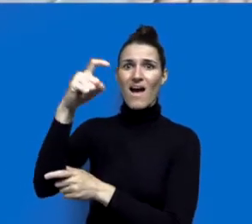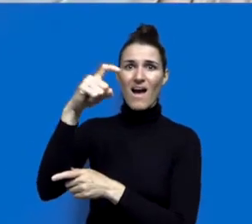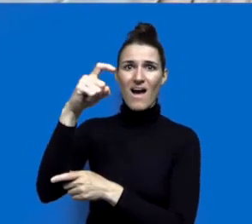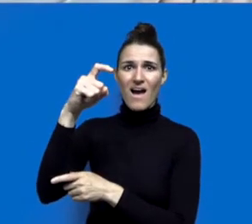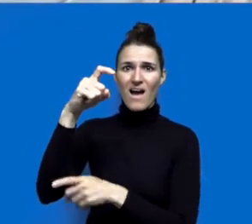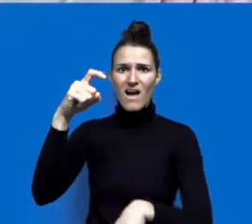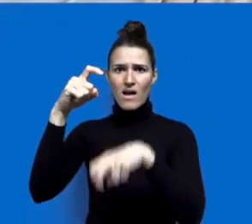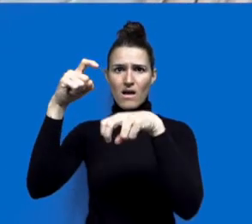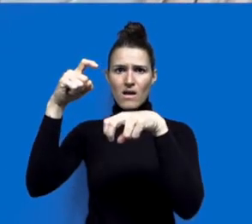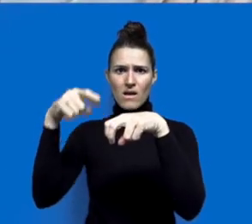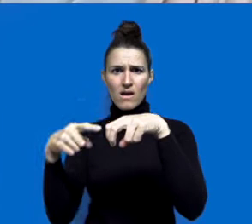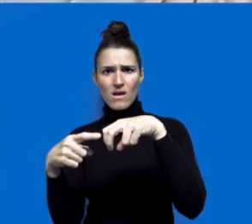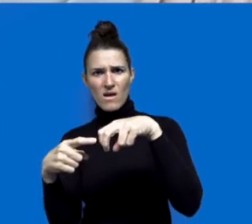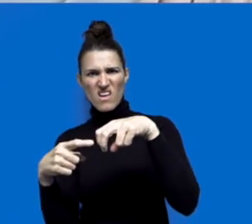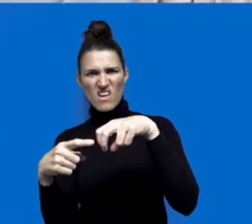who's that?